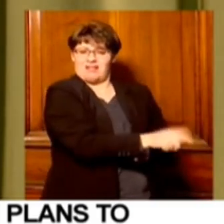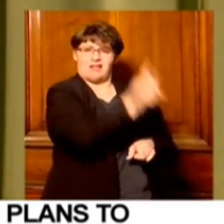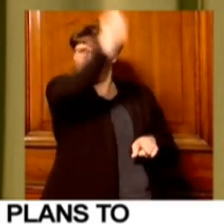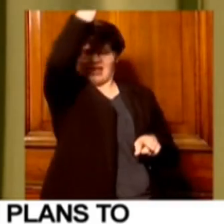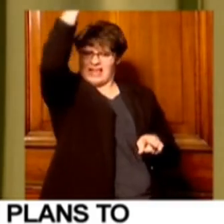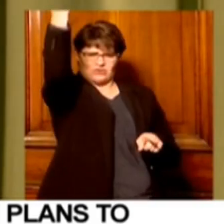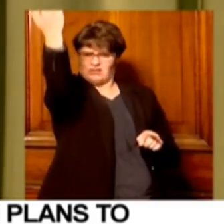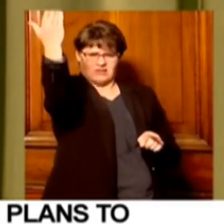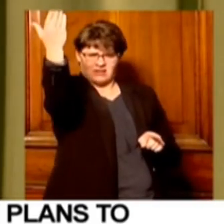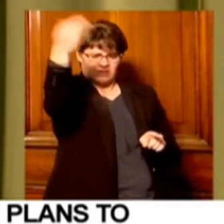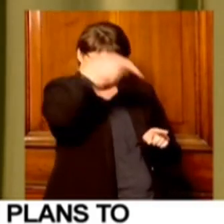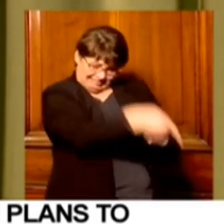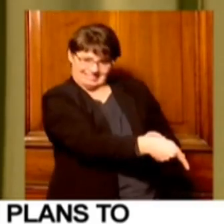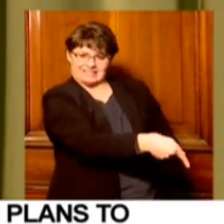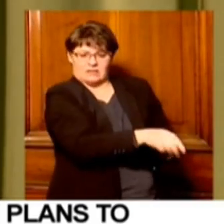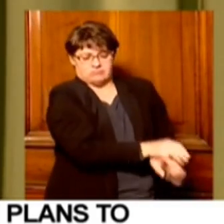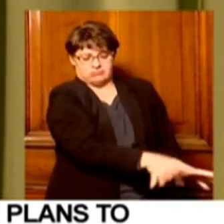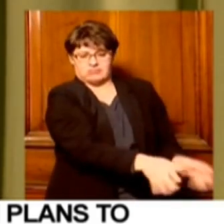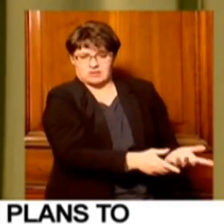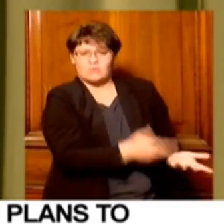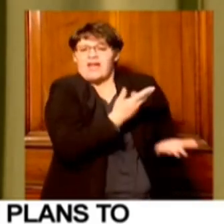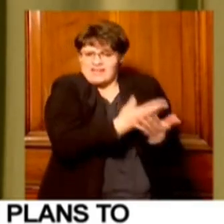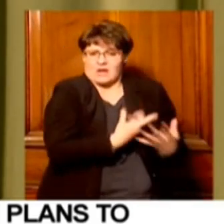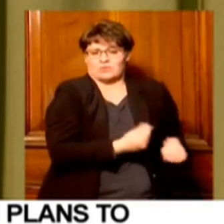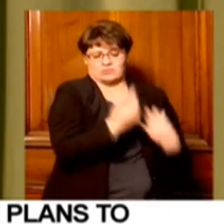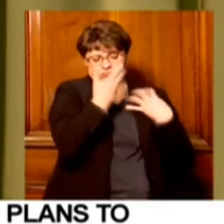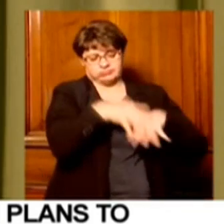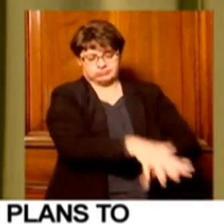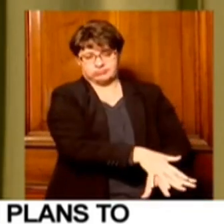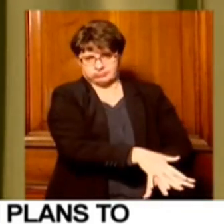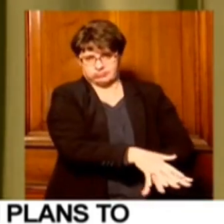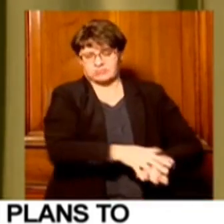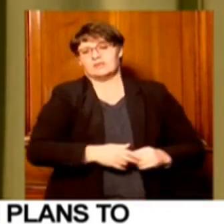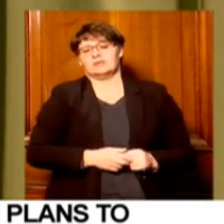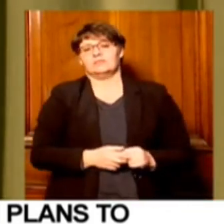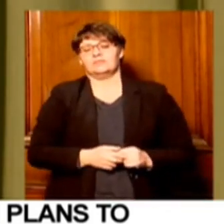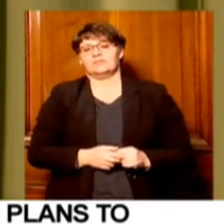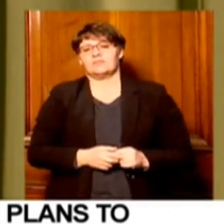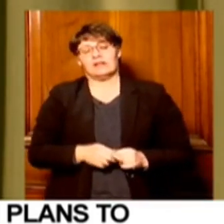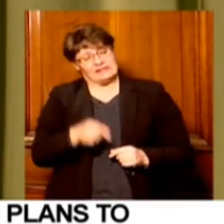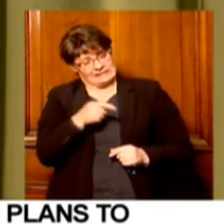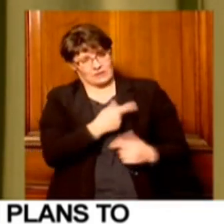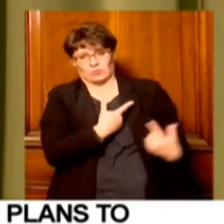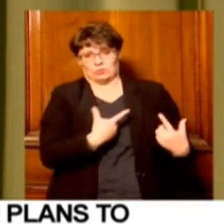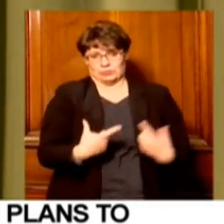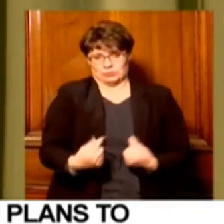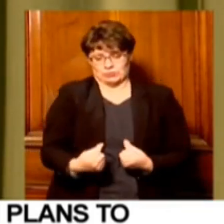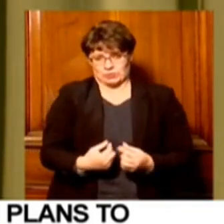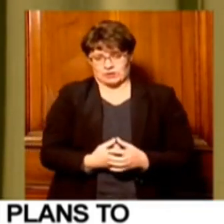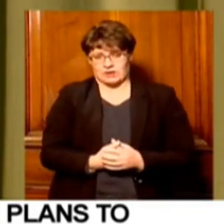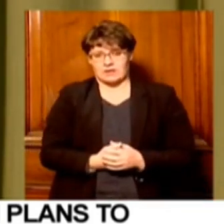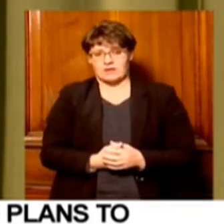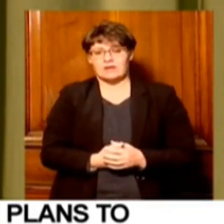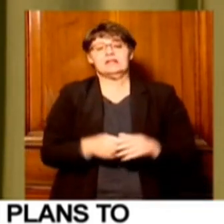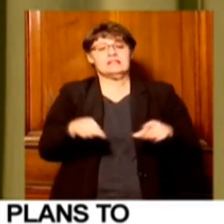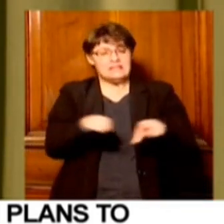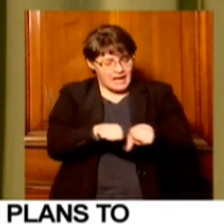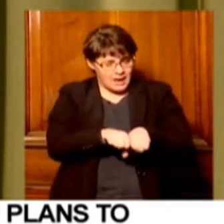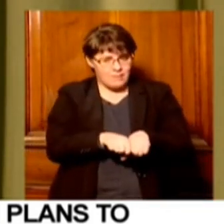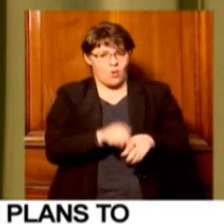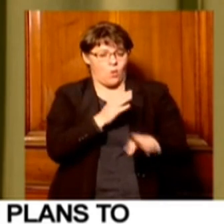then we're able to do that and so on. So that's what we are doing, and with the